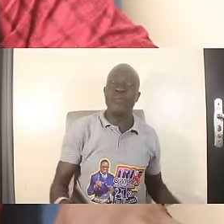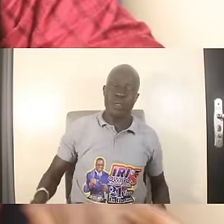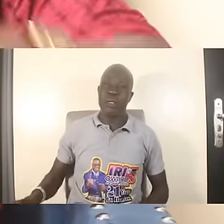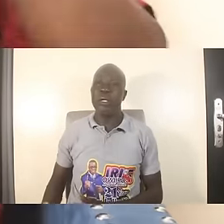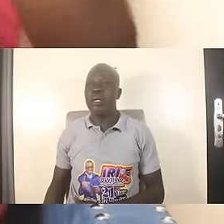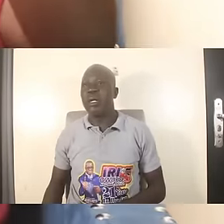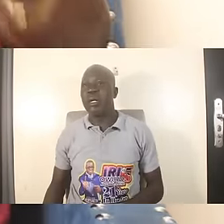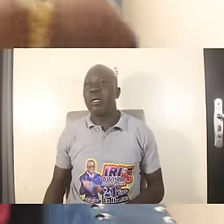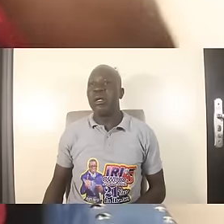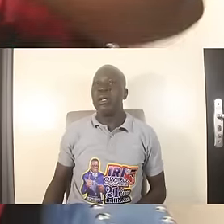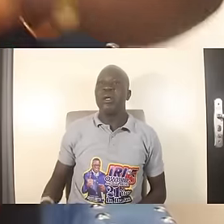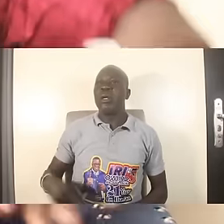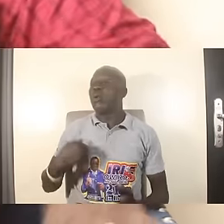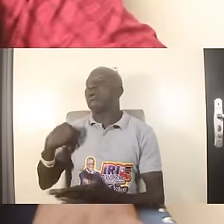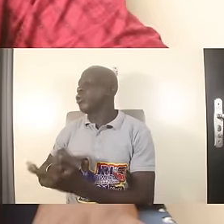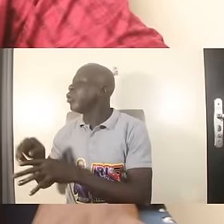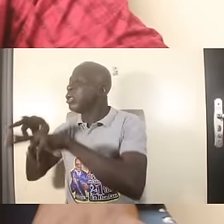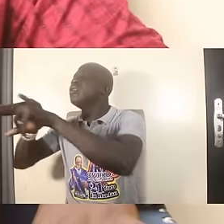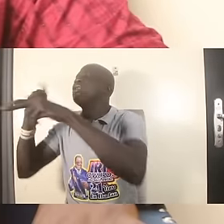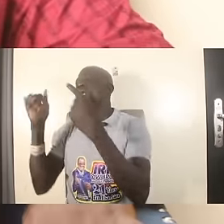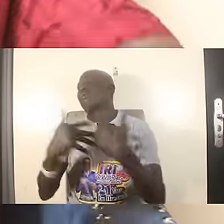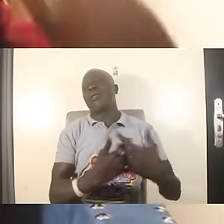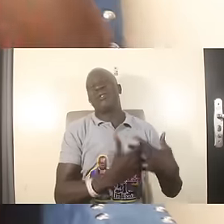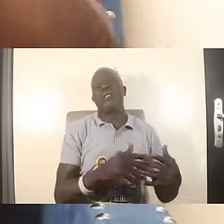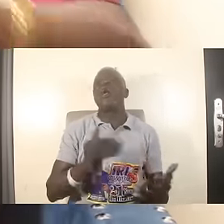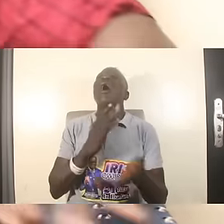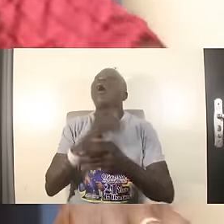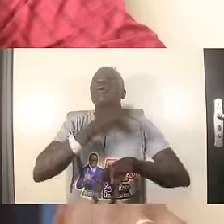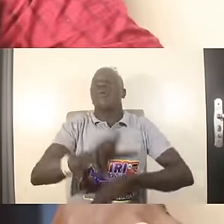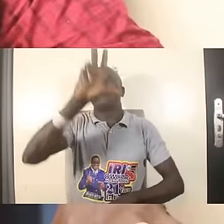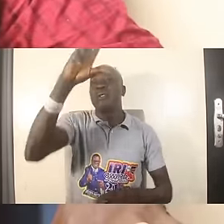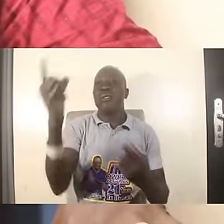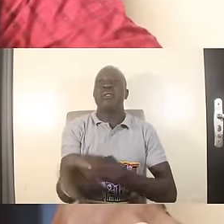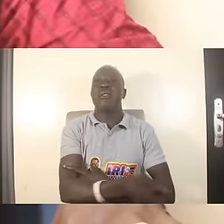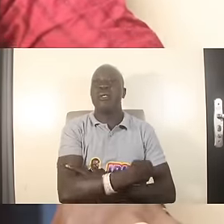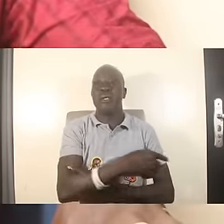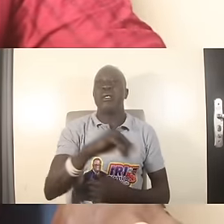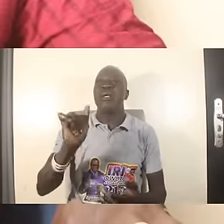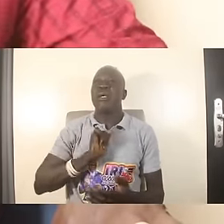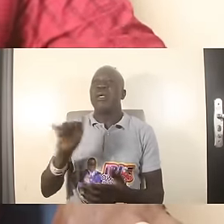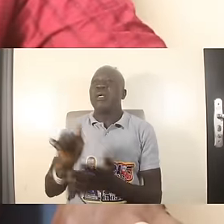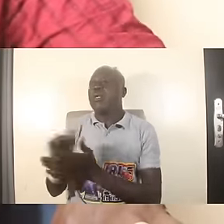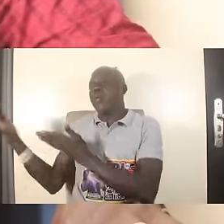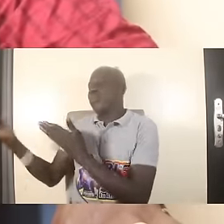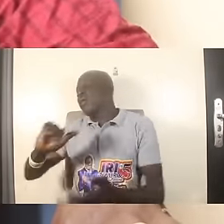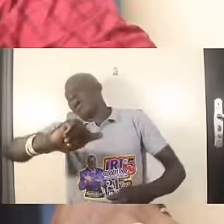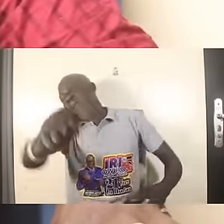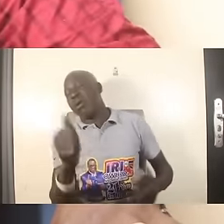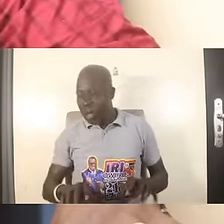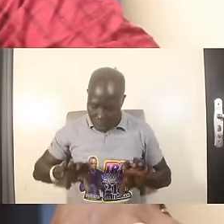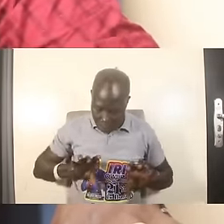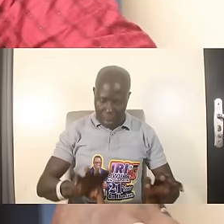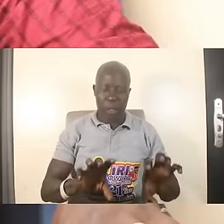left. We went there to look at the bulldozer. After 3 days, lay your drum meter. They brought